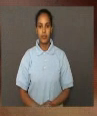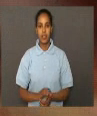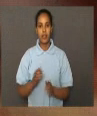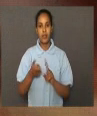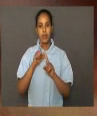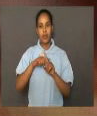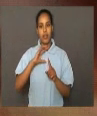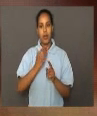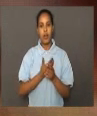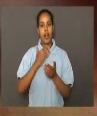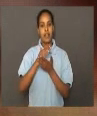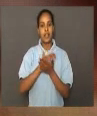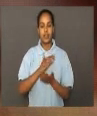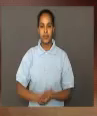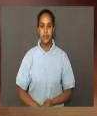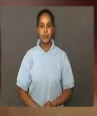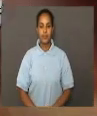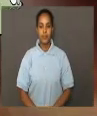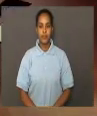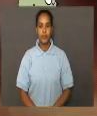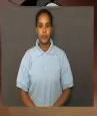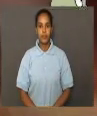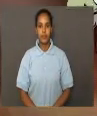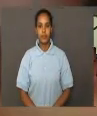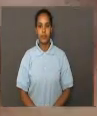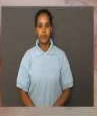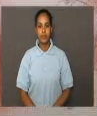Let's get back to our lesson.